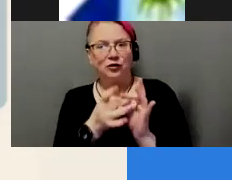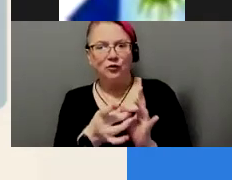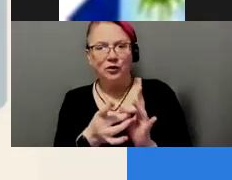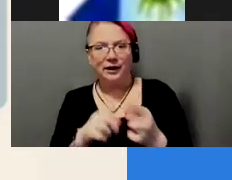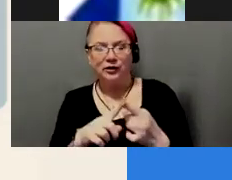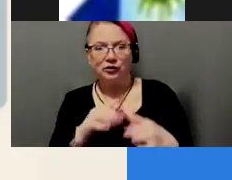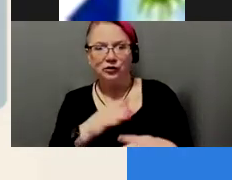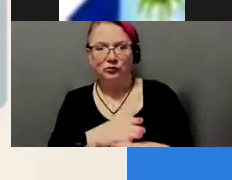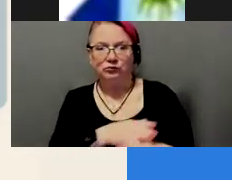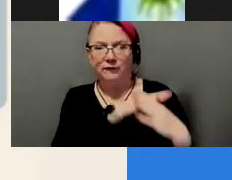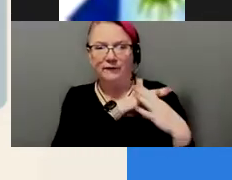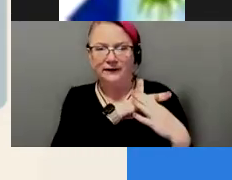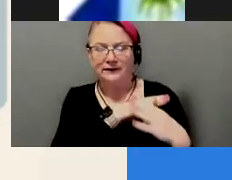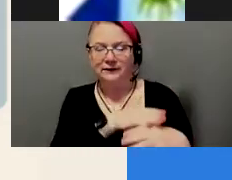preventing